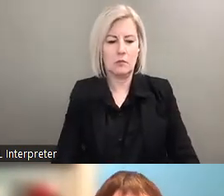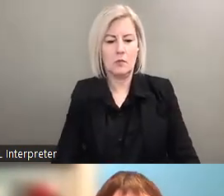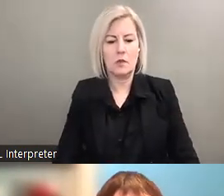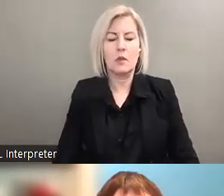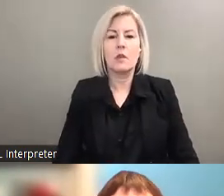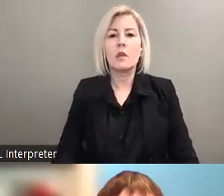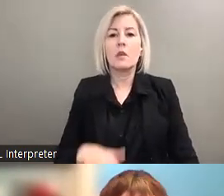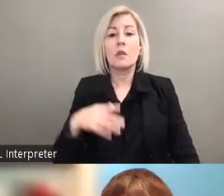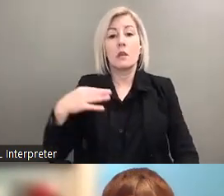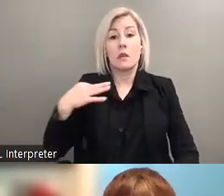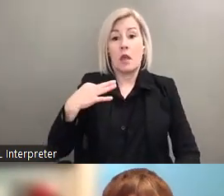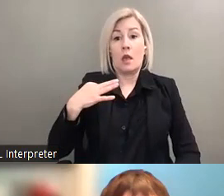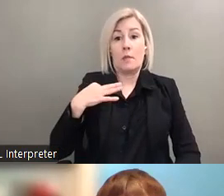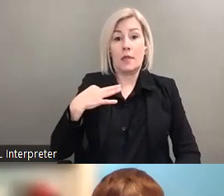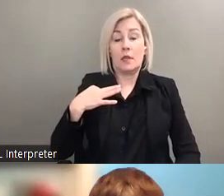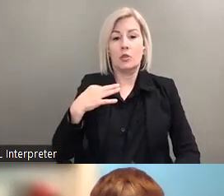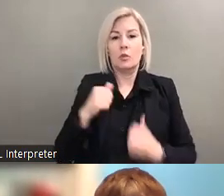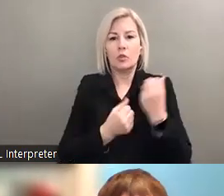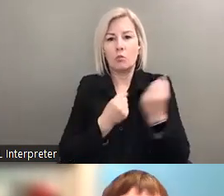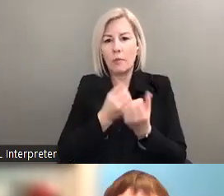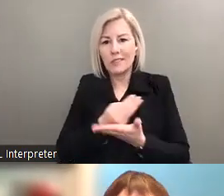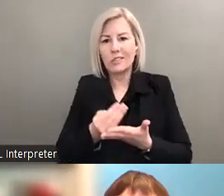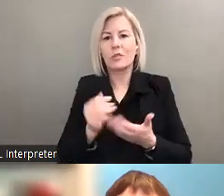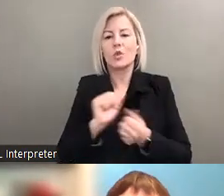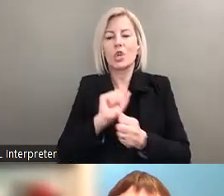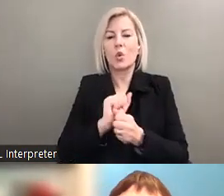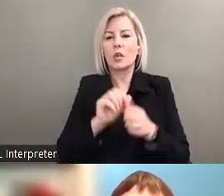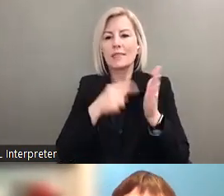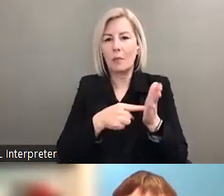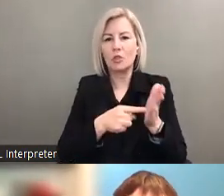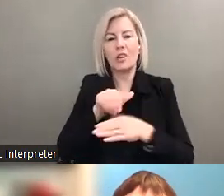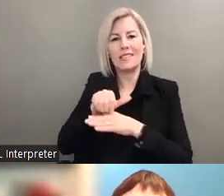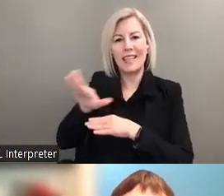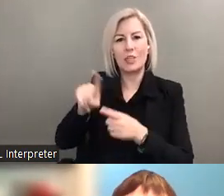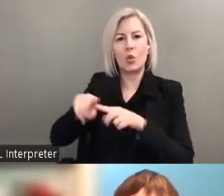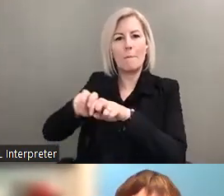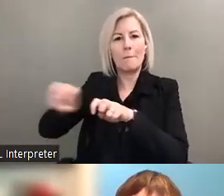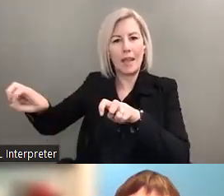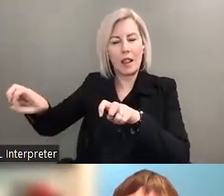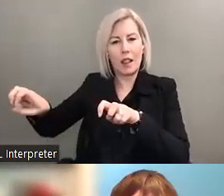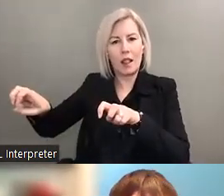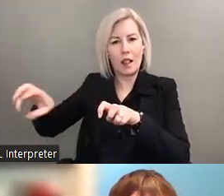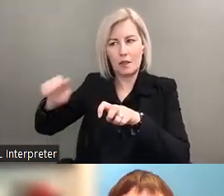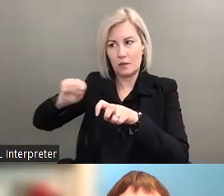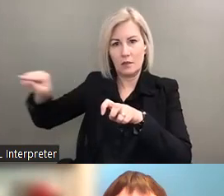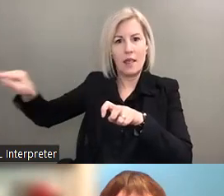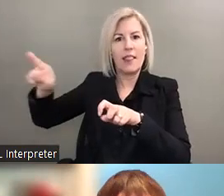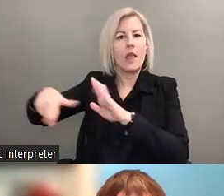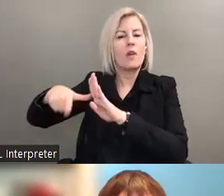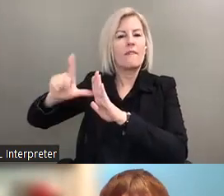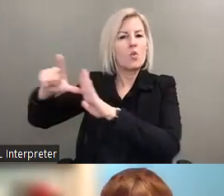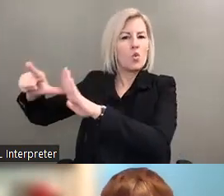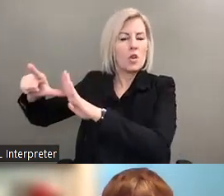Applications with support materials like the work samples are all sent over to panelists who will evaluate the application against